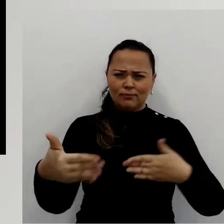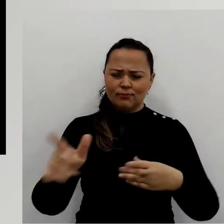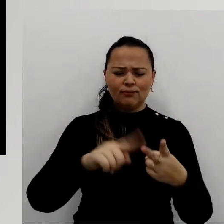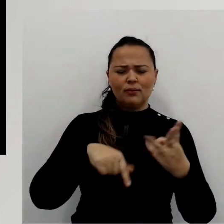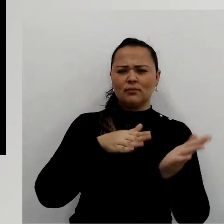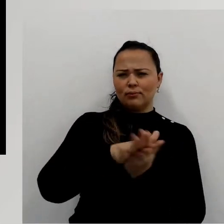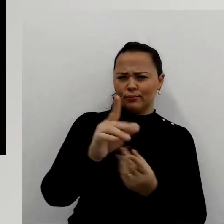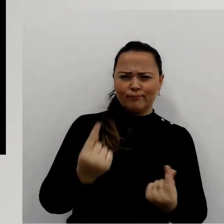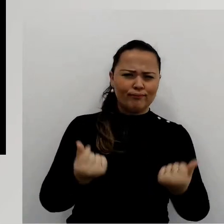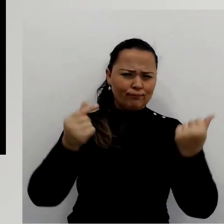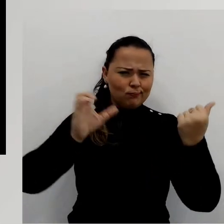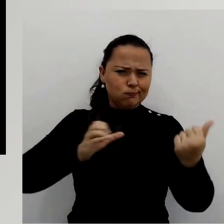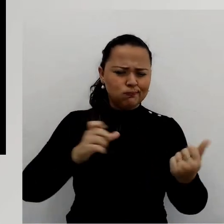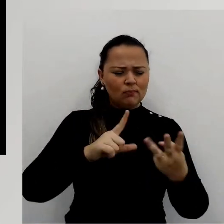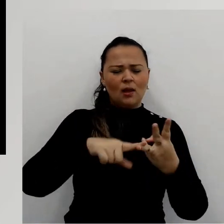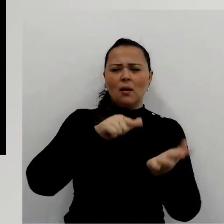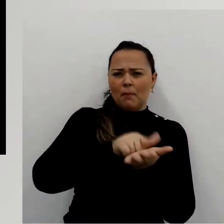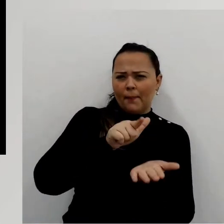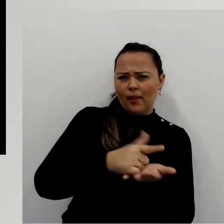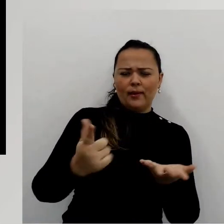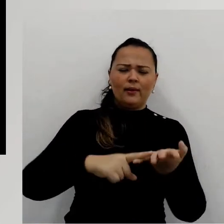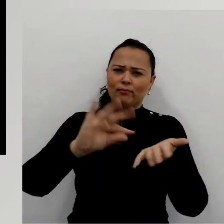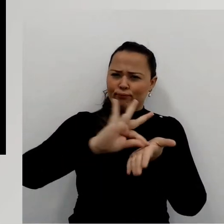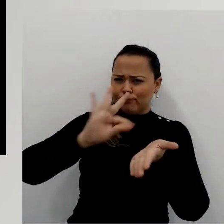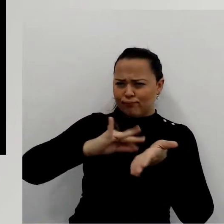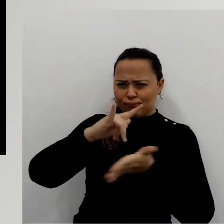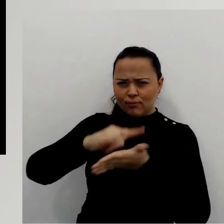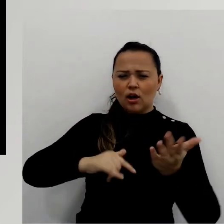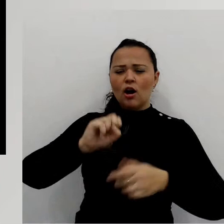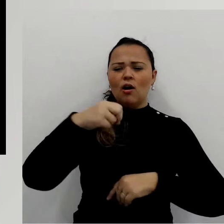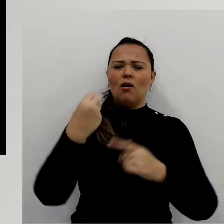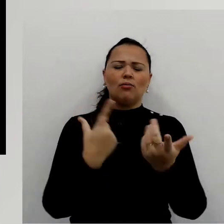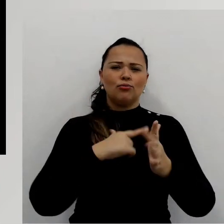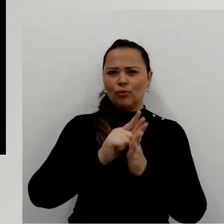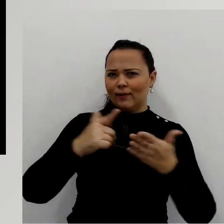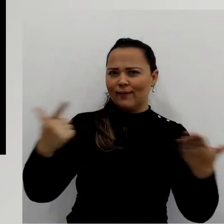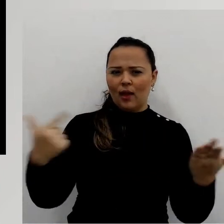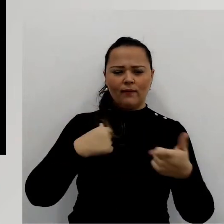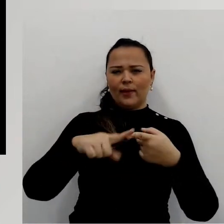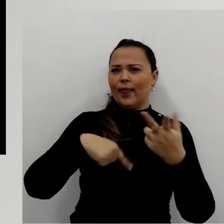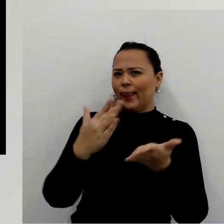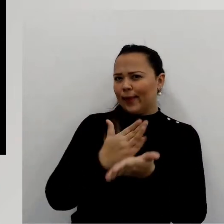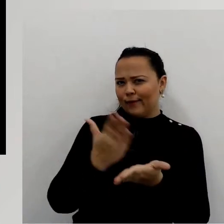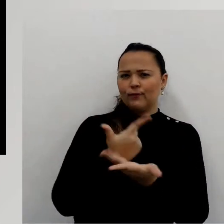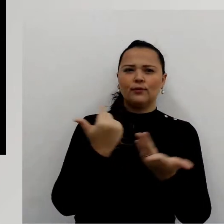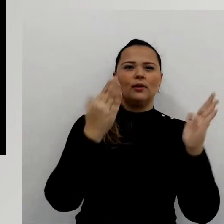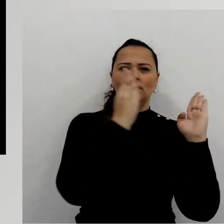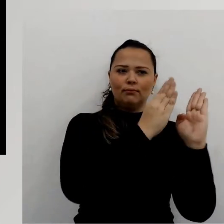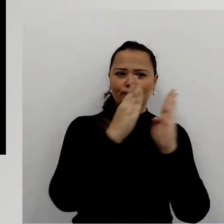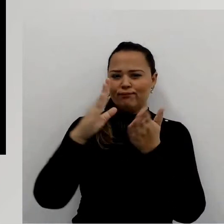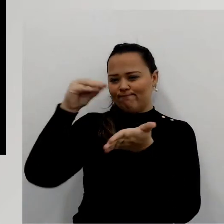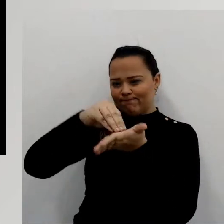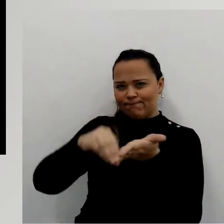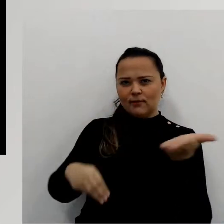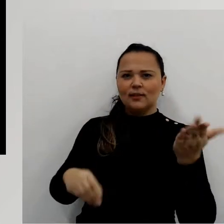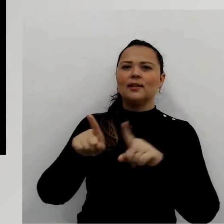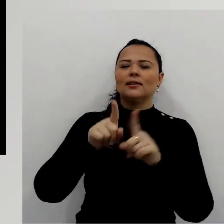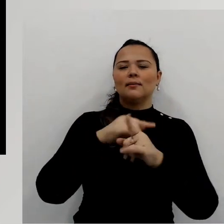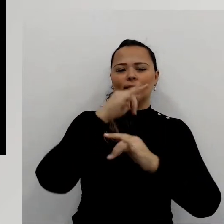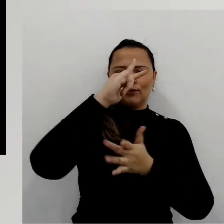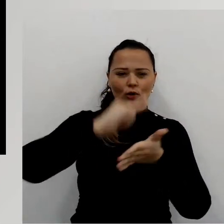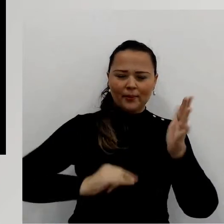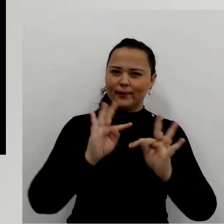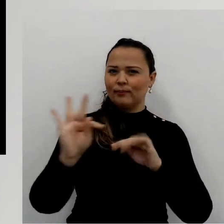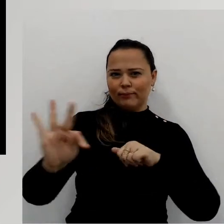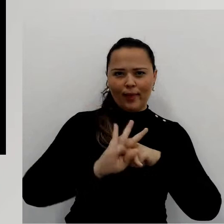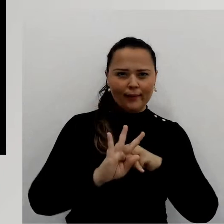periodicals, newspapers, books, catalogs, directories, technical documentation, direct mail, and